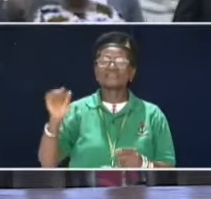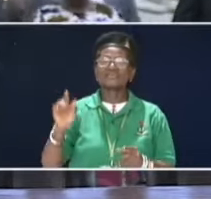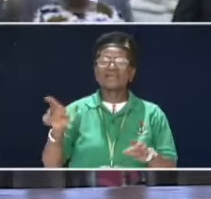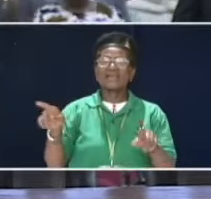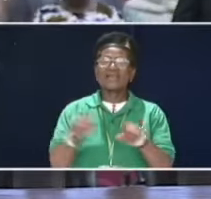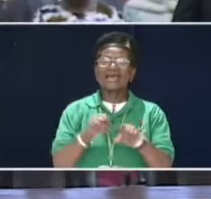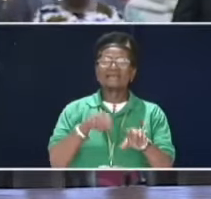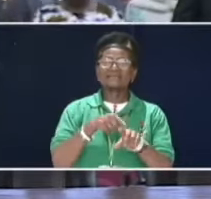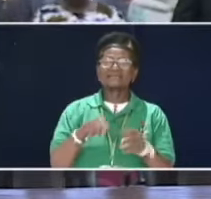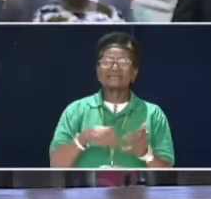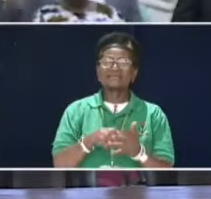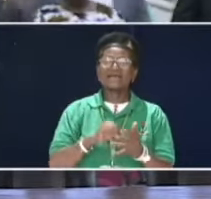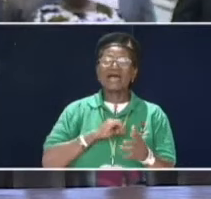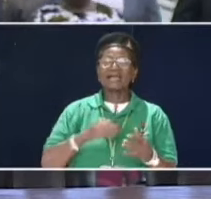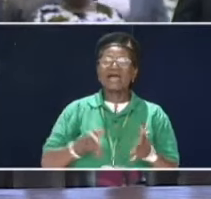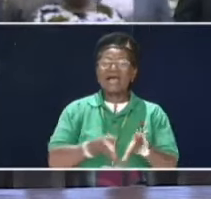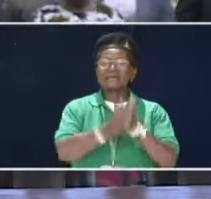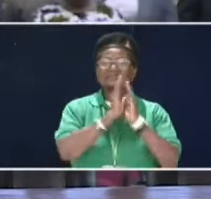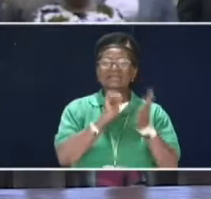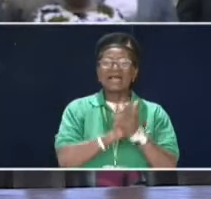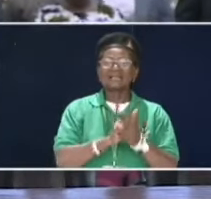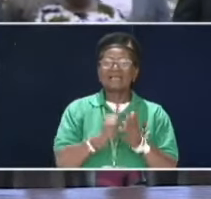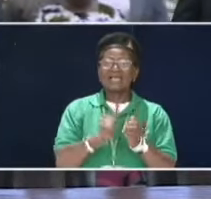I asked that everybody should shout.